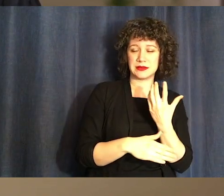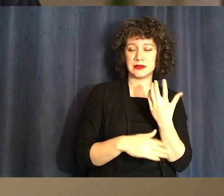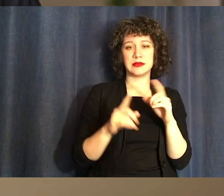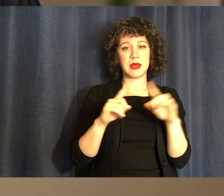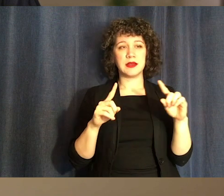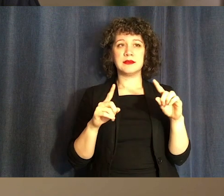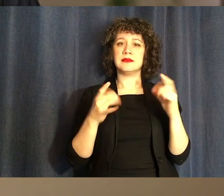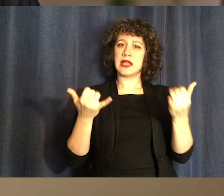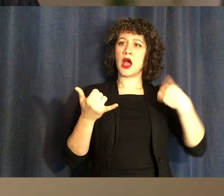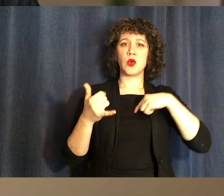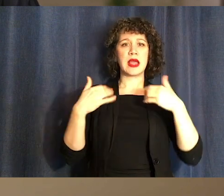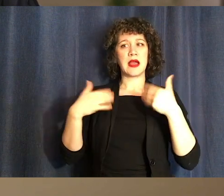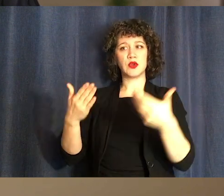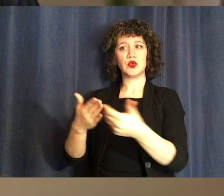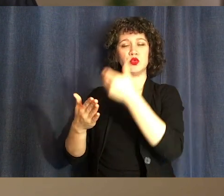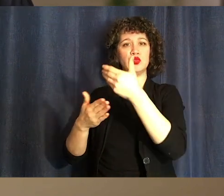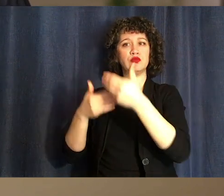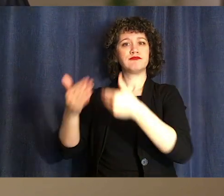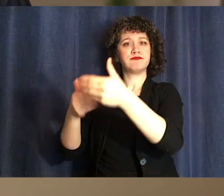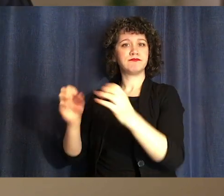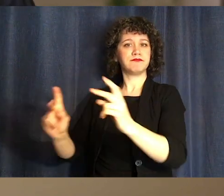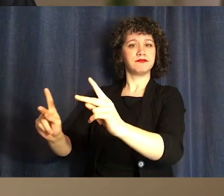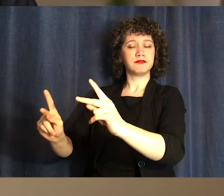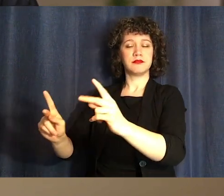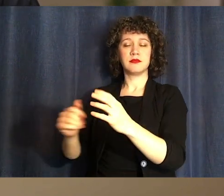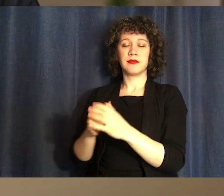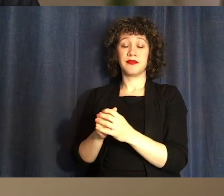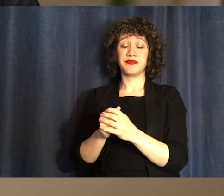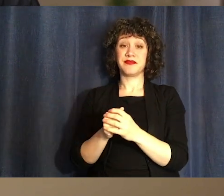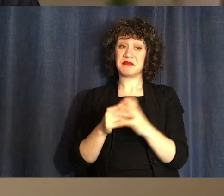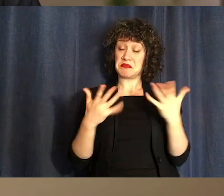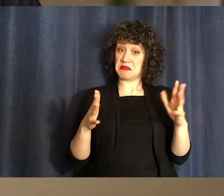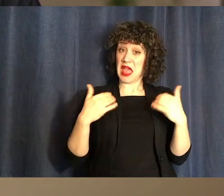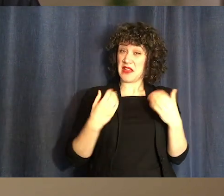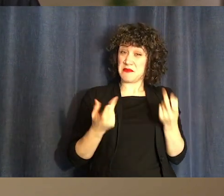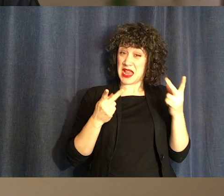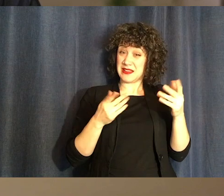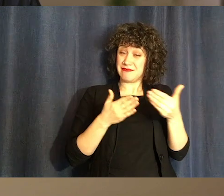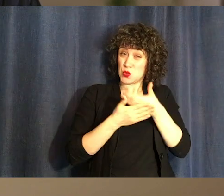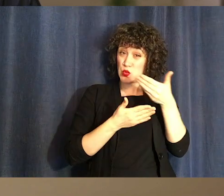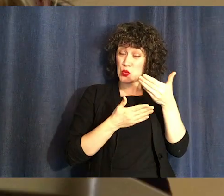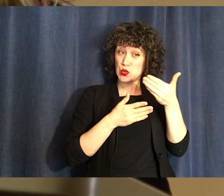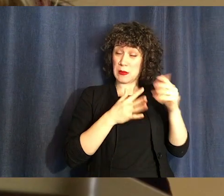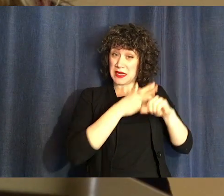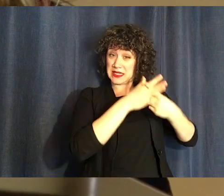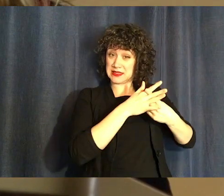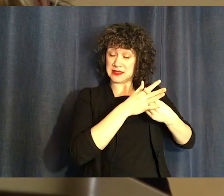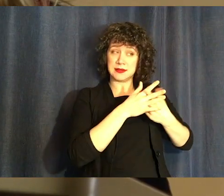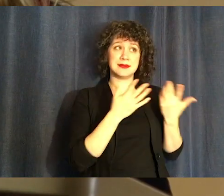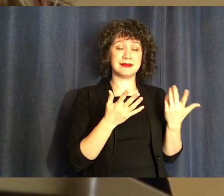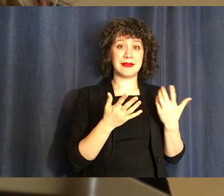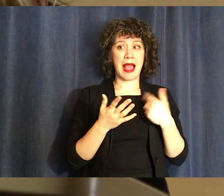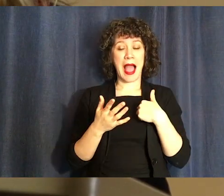a door to a new chapter. There have already been a lot of new beginnings. Since 6th grade, it's the first time I've slept past 8